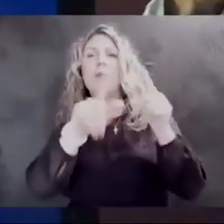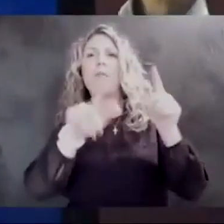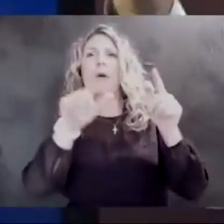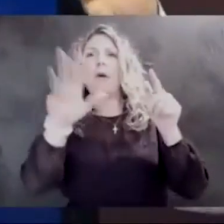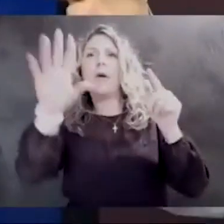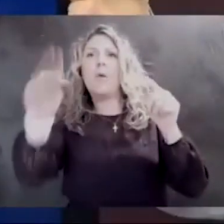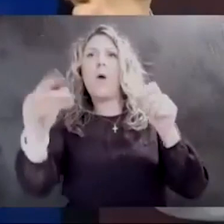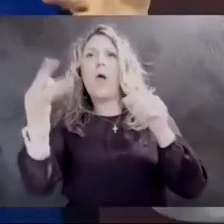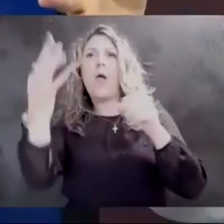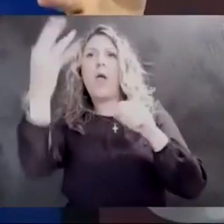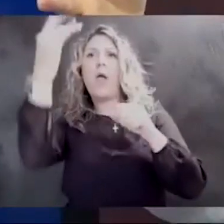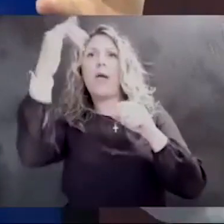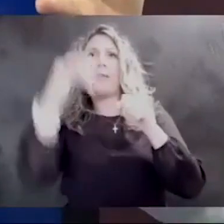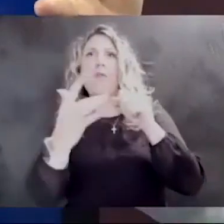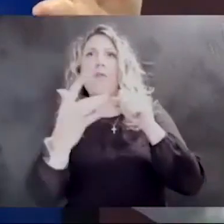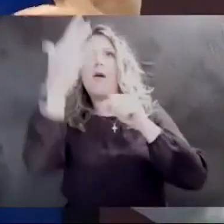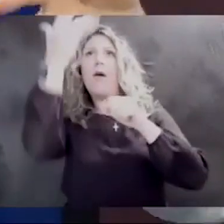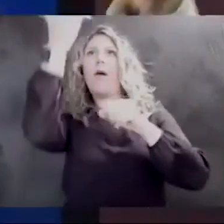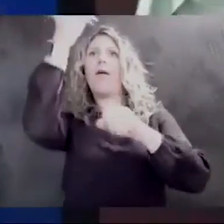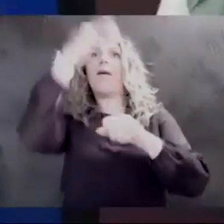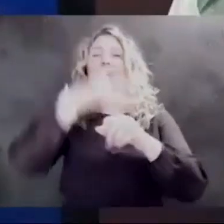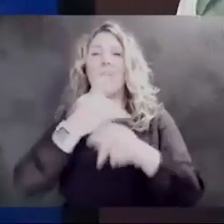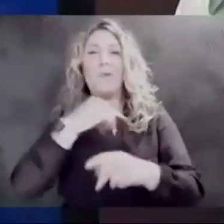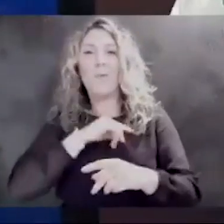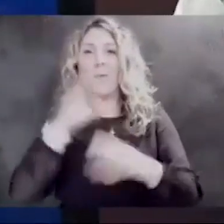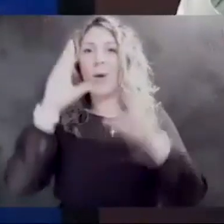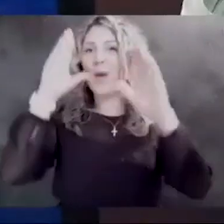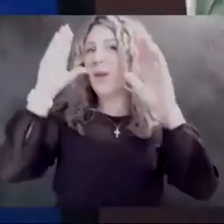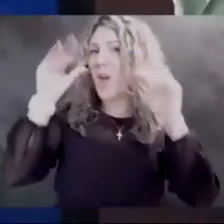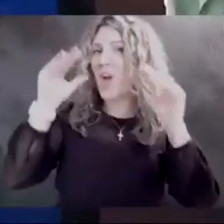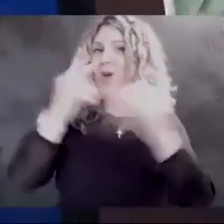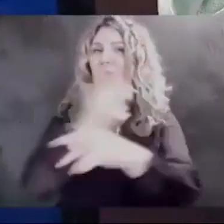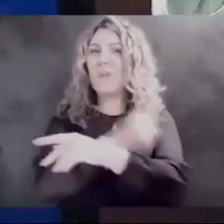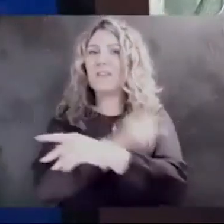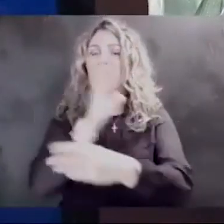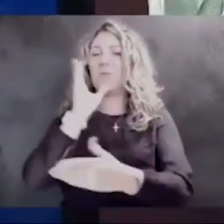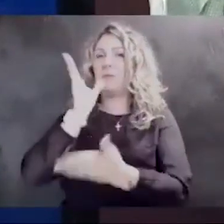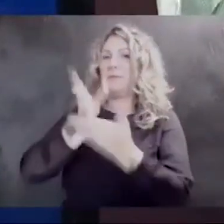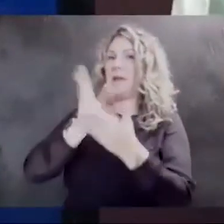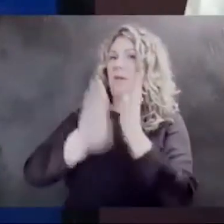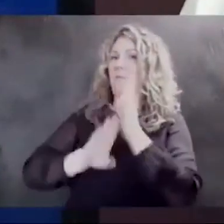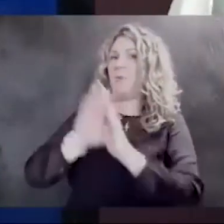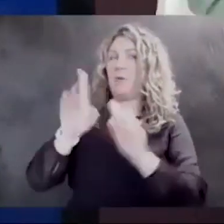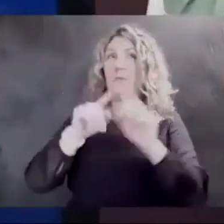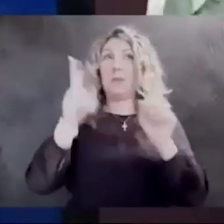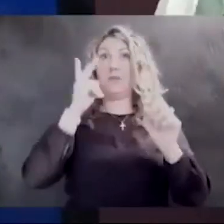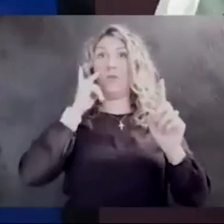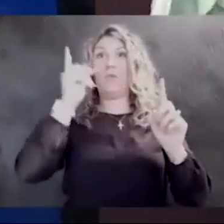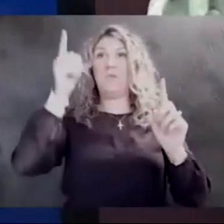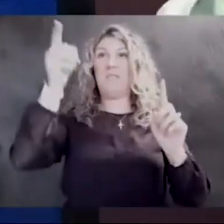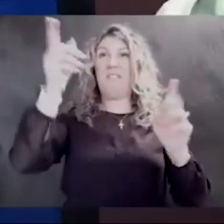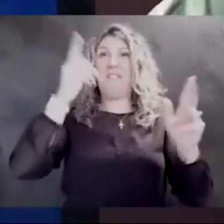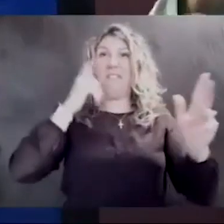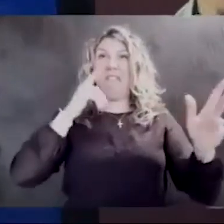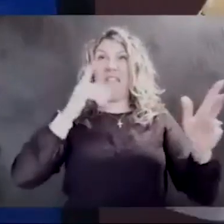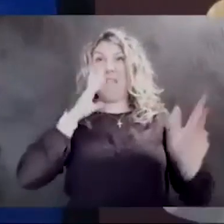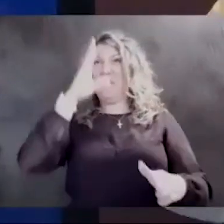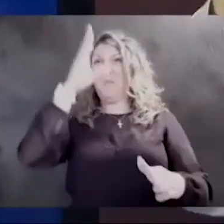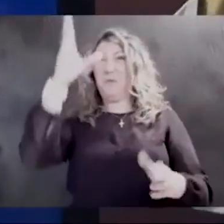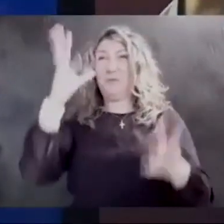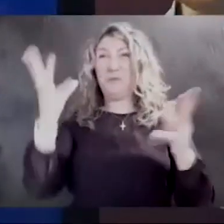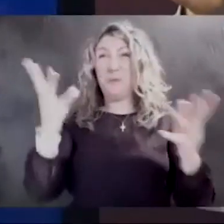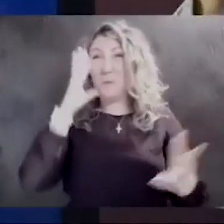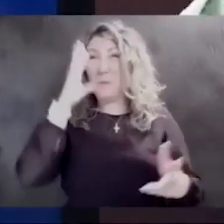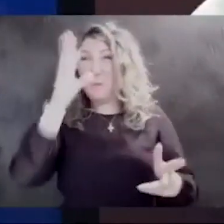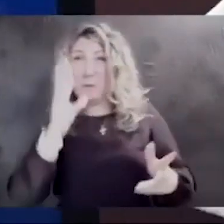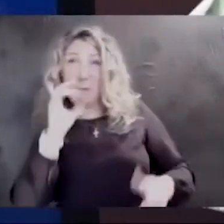up. We can hope vaccination breaks this wave up, but you can see it out there kind of coming at you from the distance. And to your point, it's coming at you unevenly because